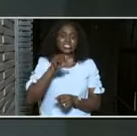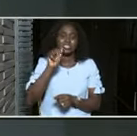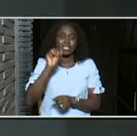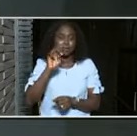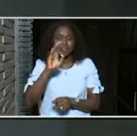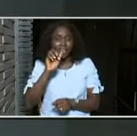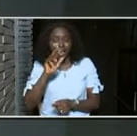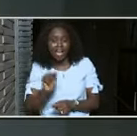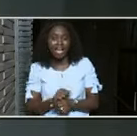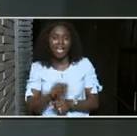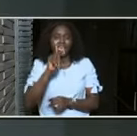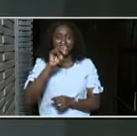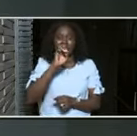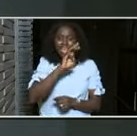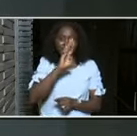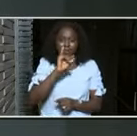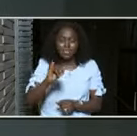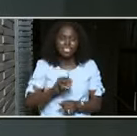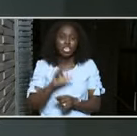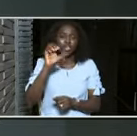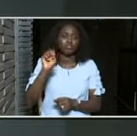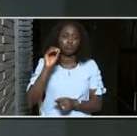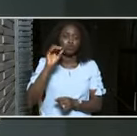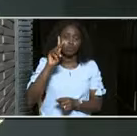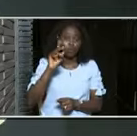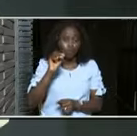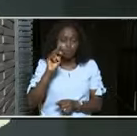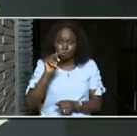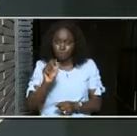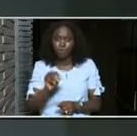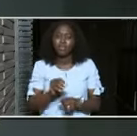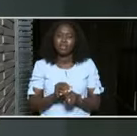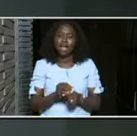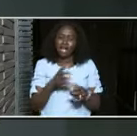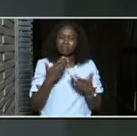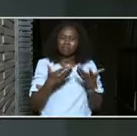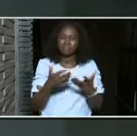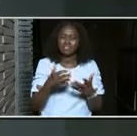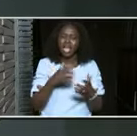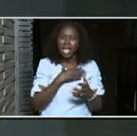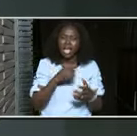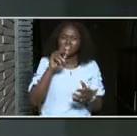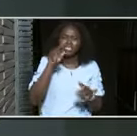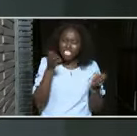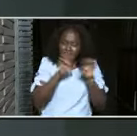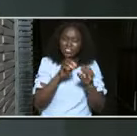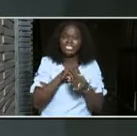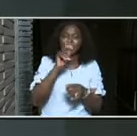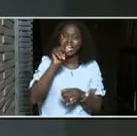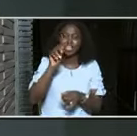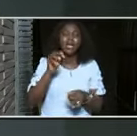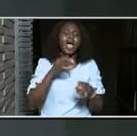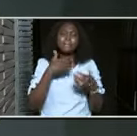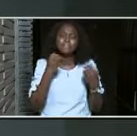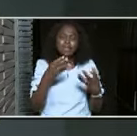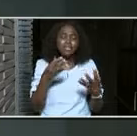in Sokoto, of course in Katsina, even in Kano, many other places. So all